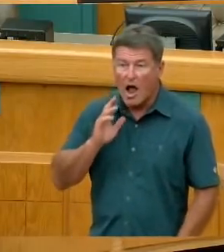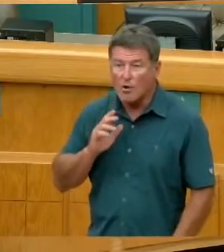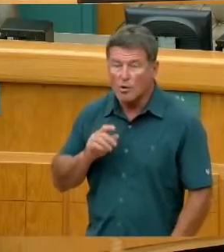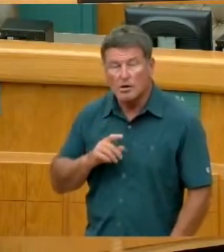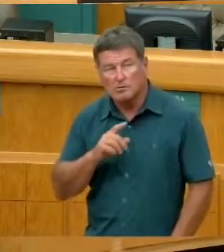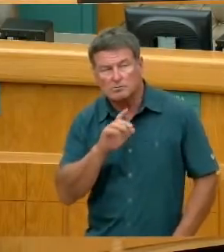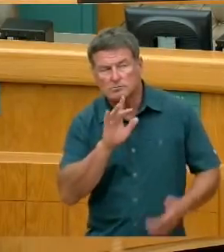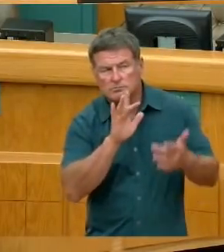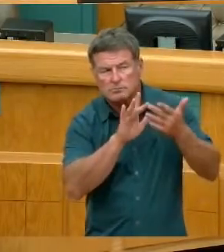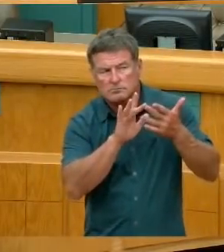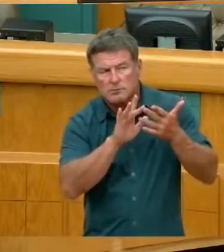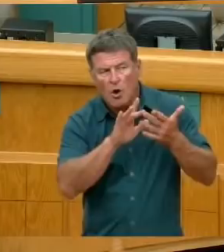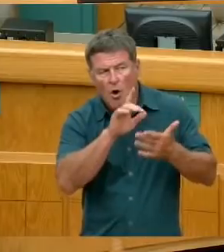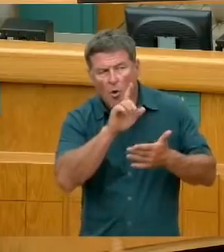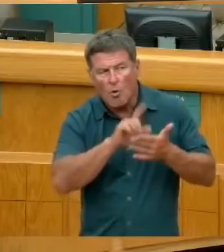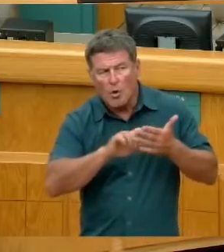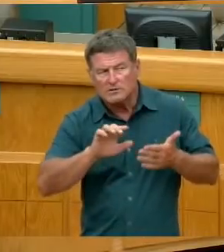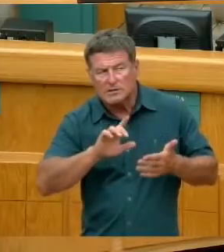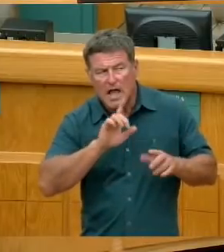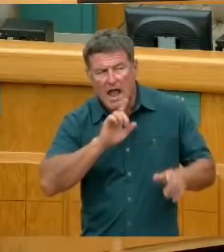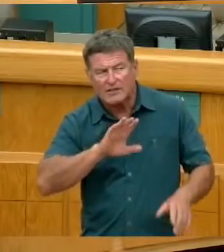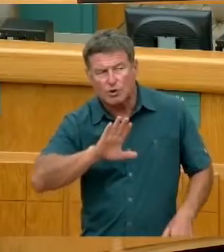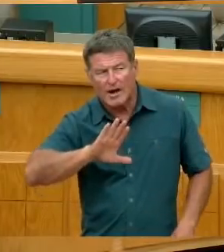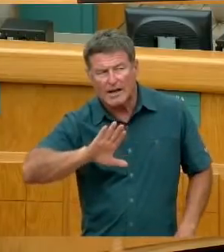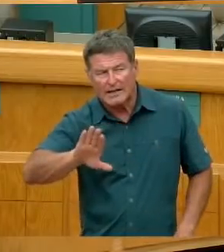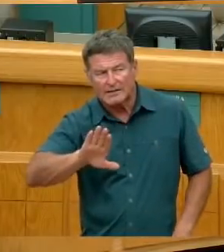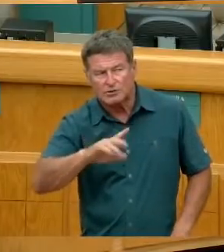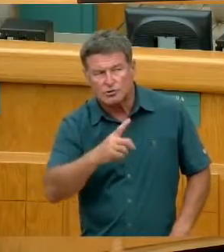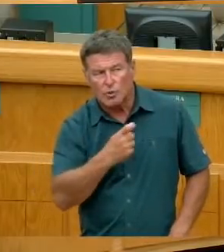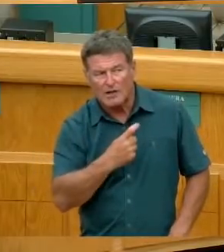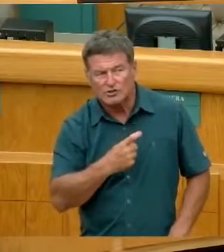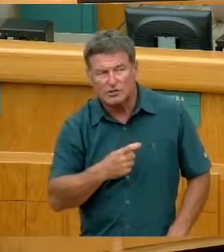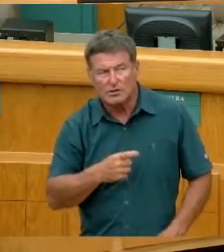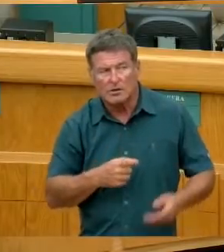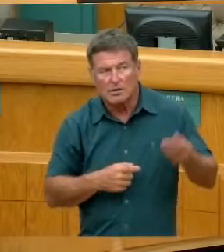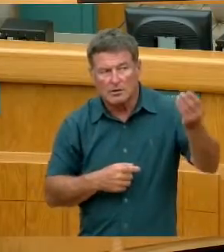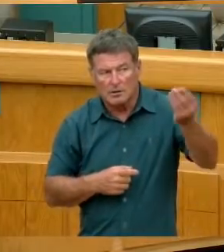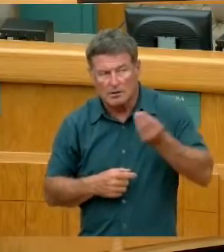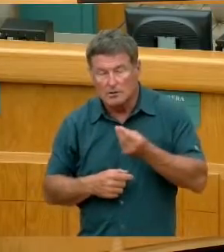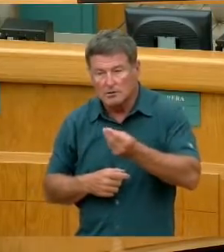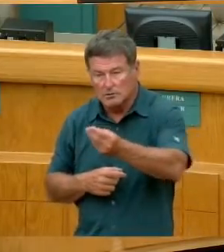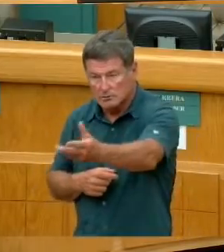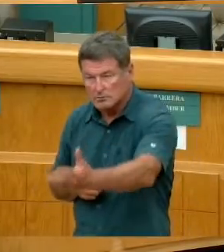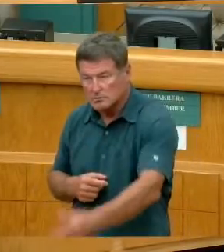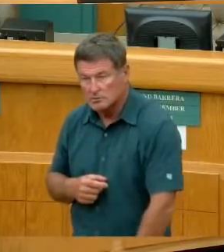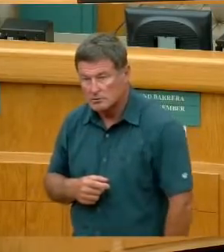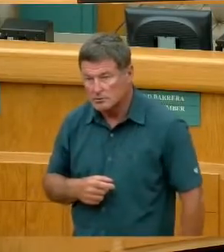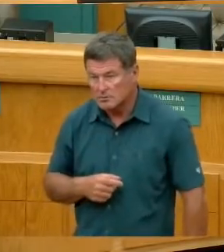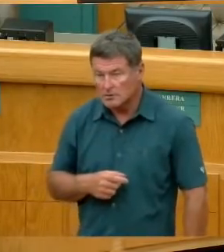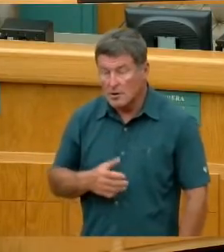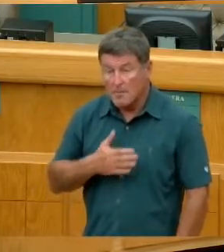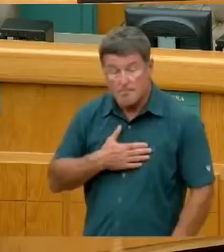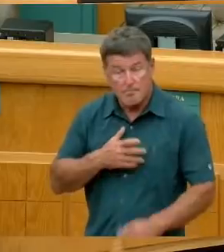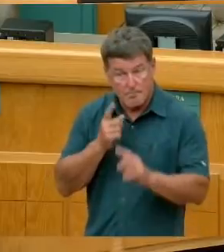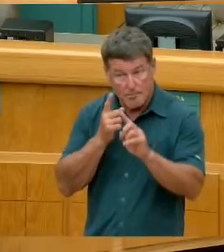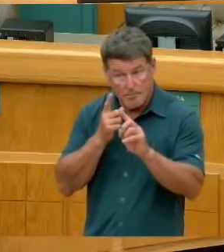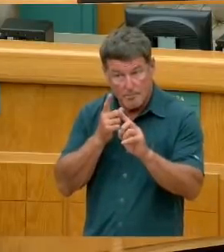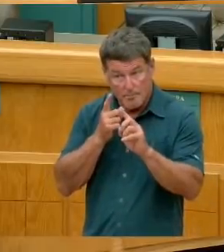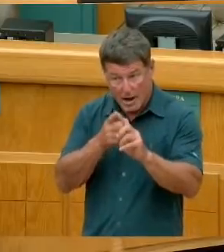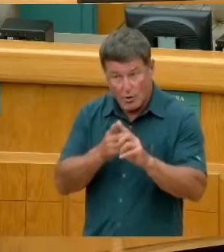Let me get the good answer and have him identify for us where they are and how he's dealing with that